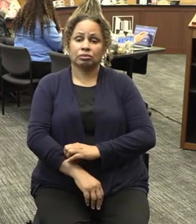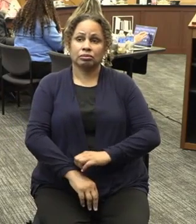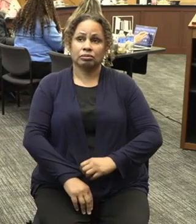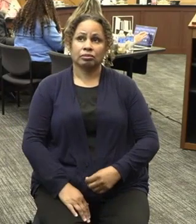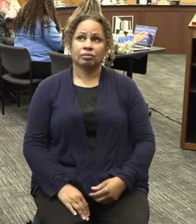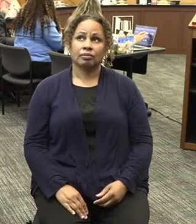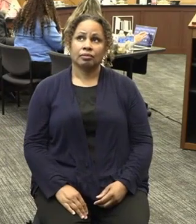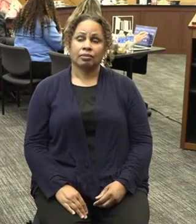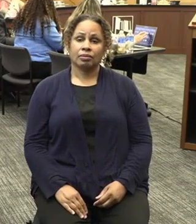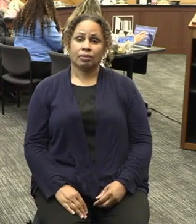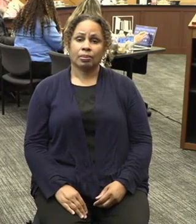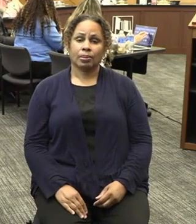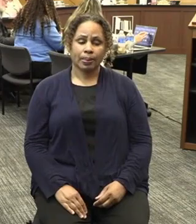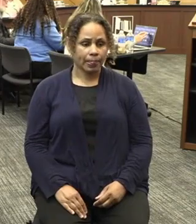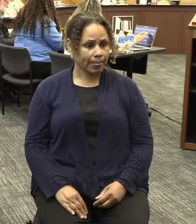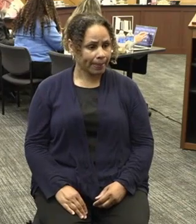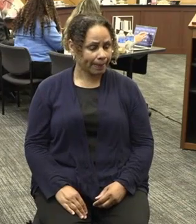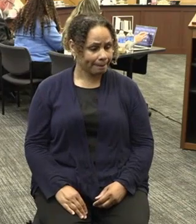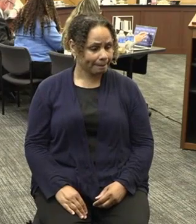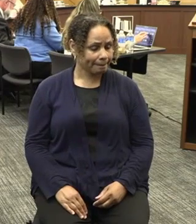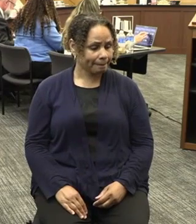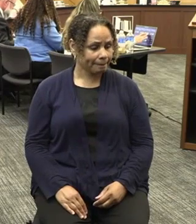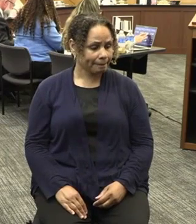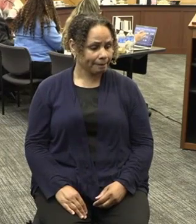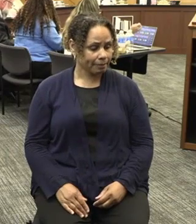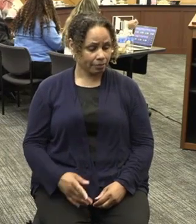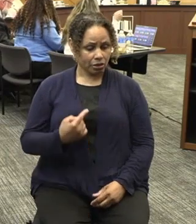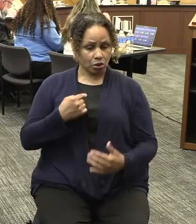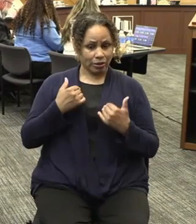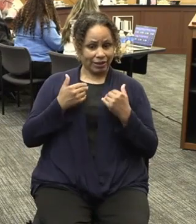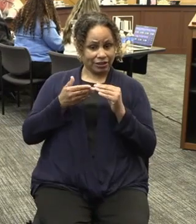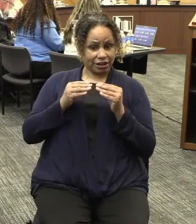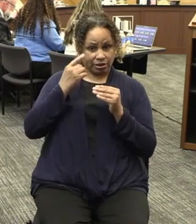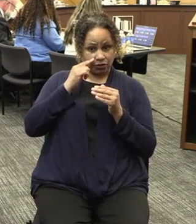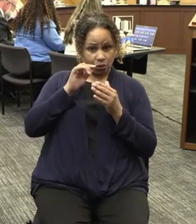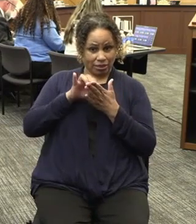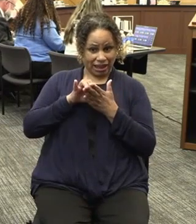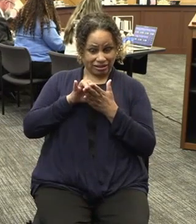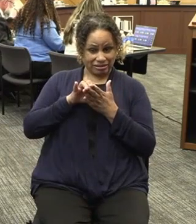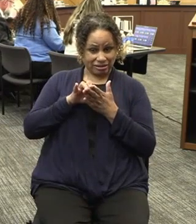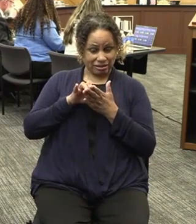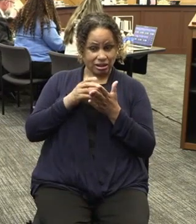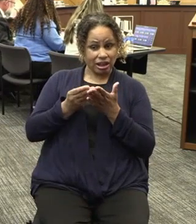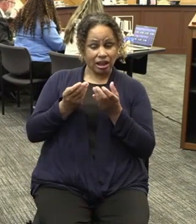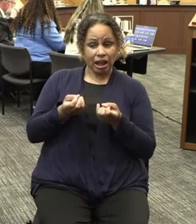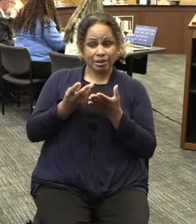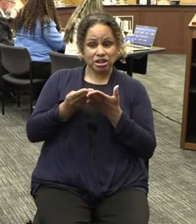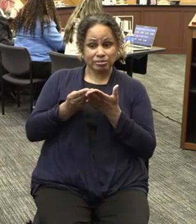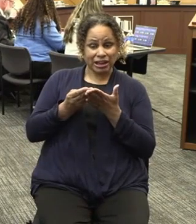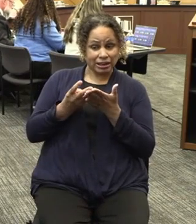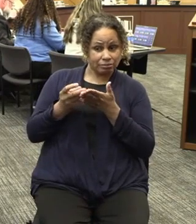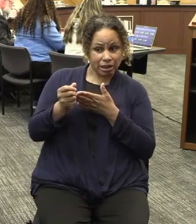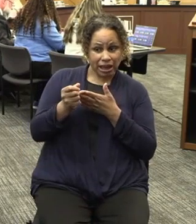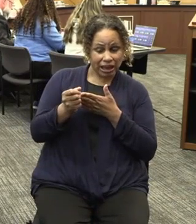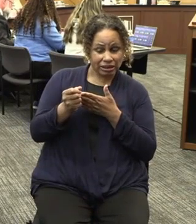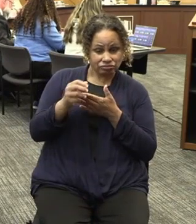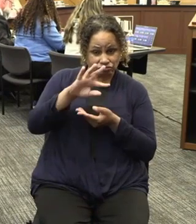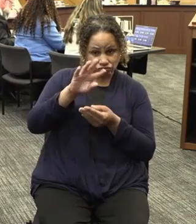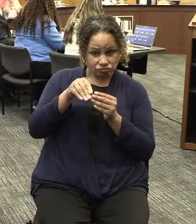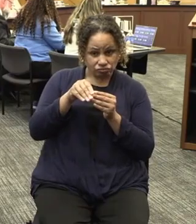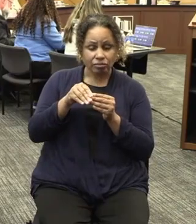not supposed to be doing that, Nance. It's up to him. Do we have the numbers for that one of what the salary was? We do, and we provided